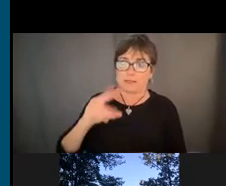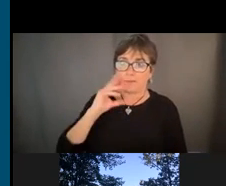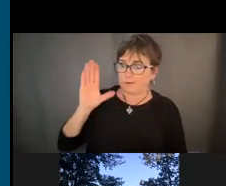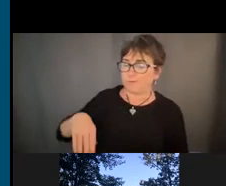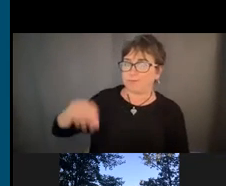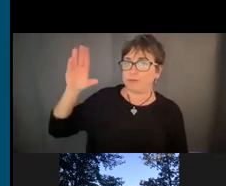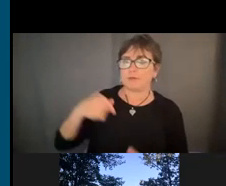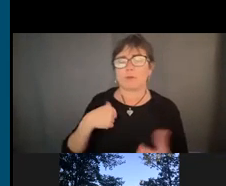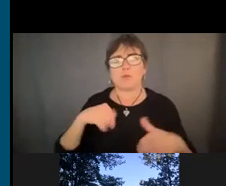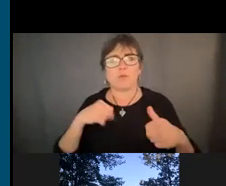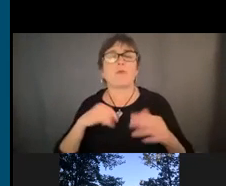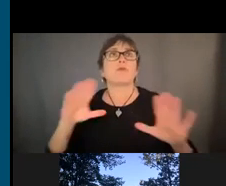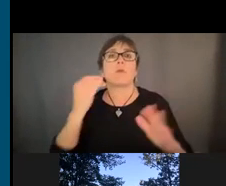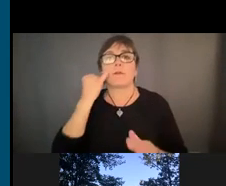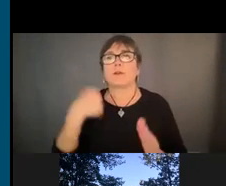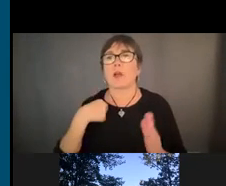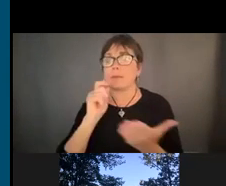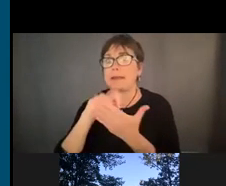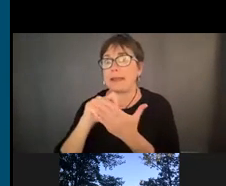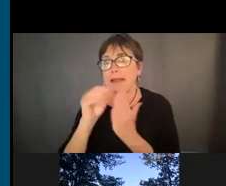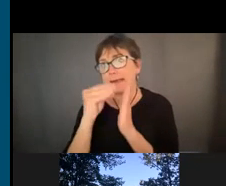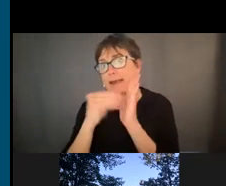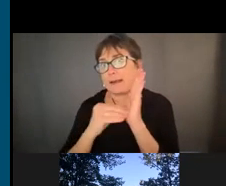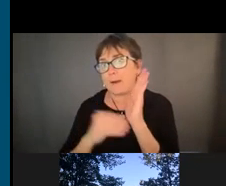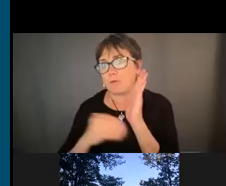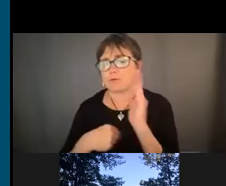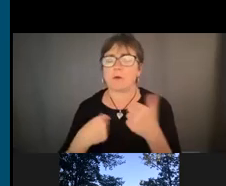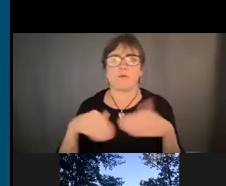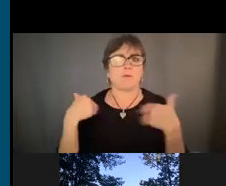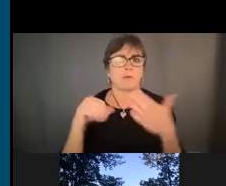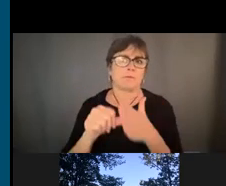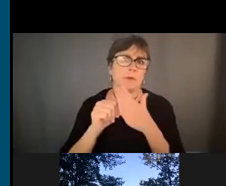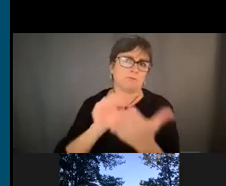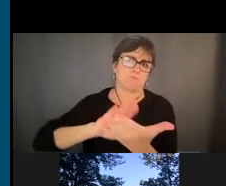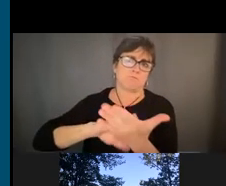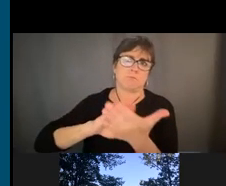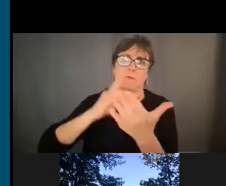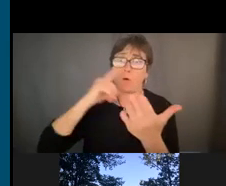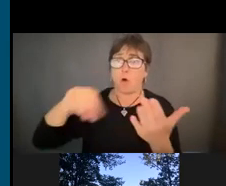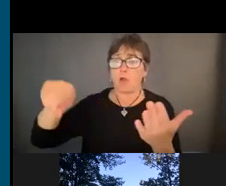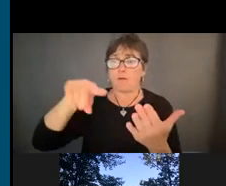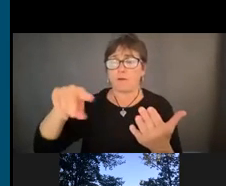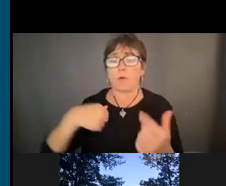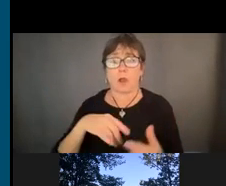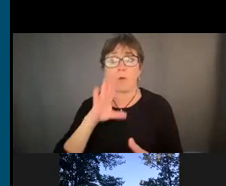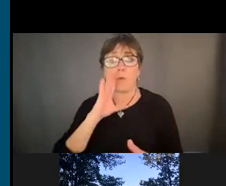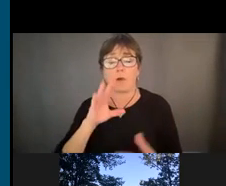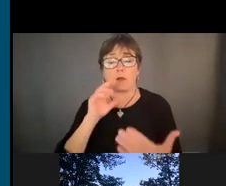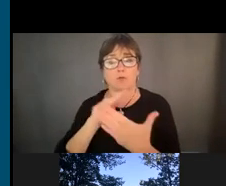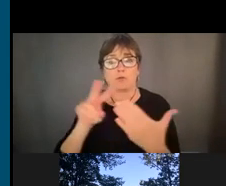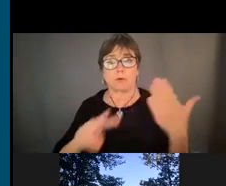heard. I've been taking copious notes. So bravo, everyone. But I'm going to check that out. And may I ask